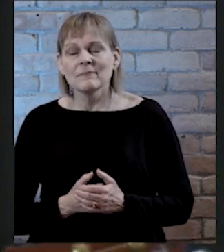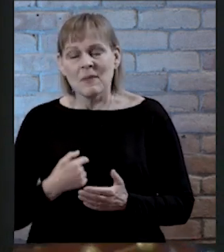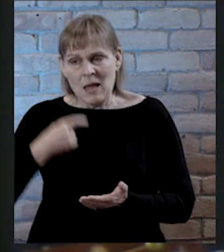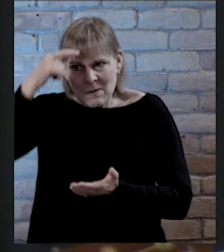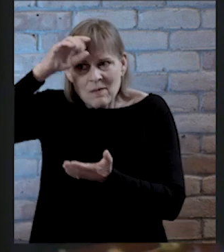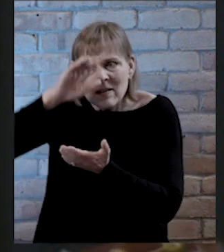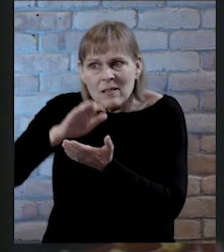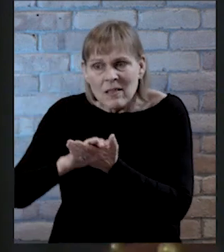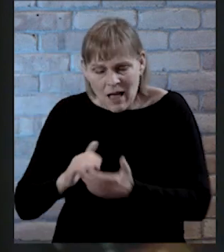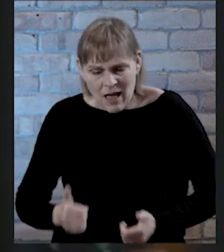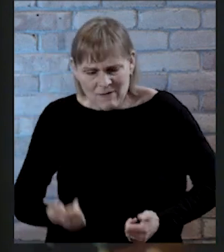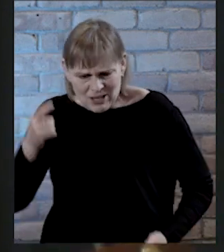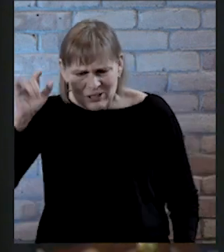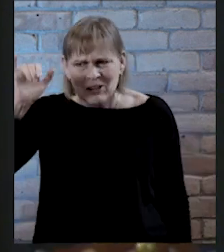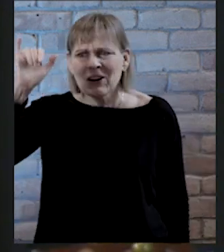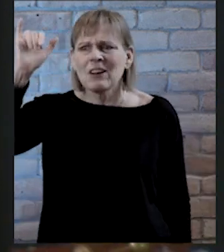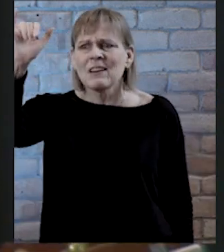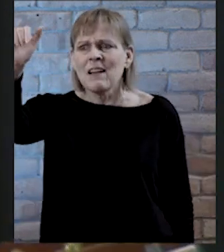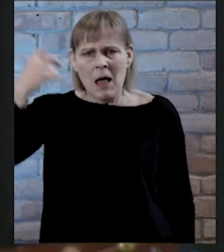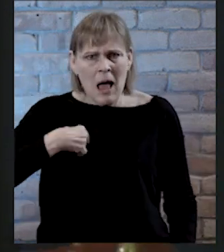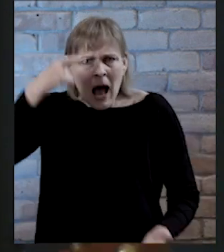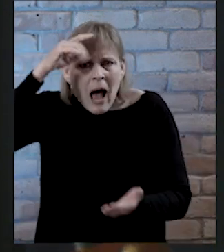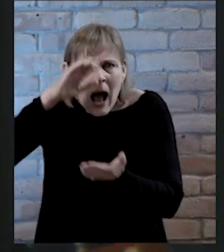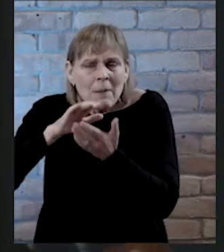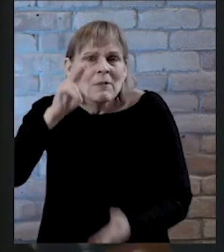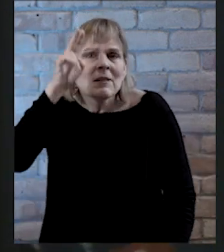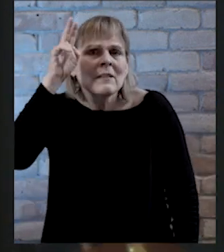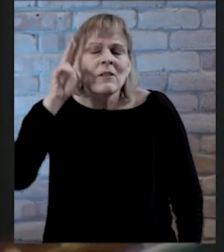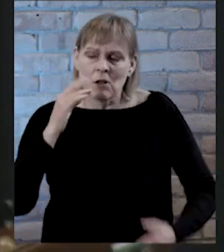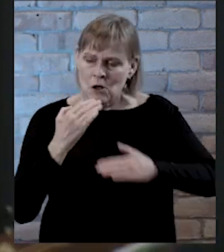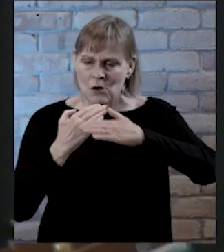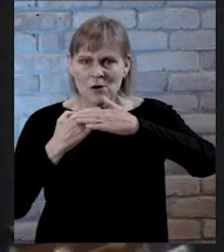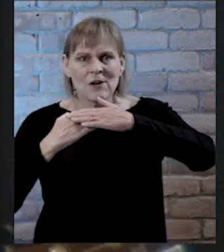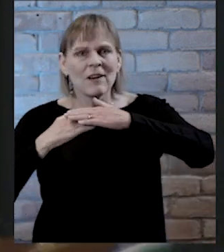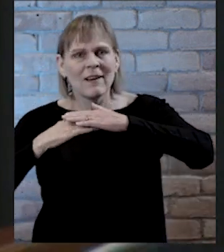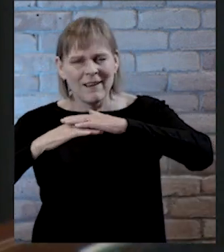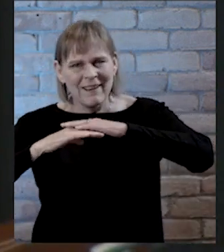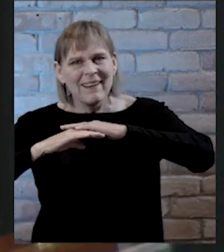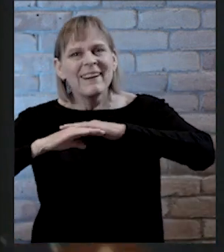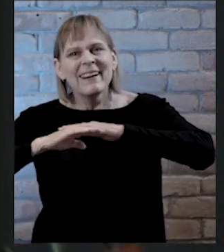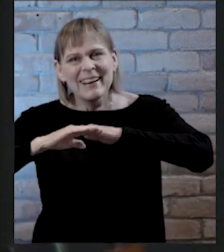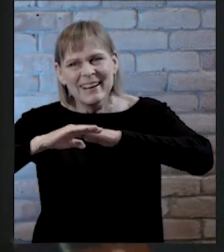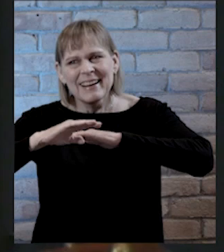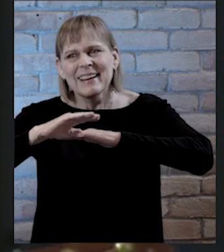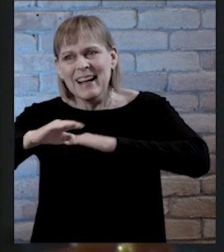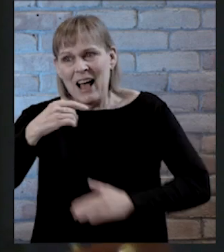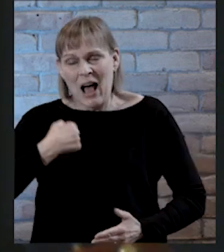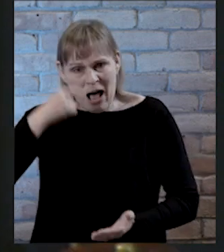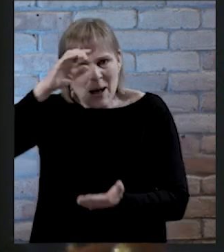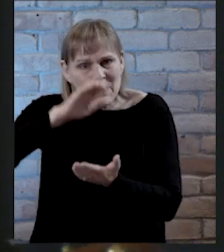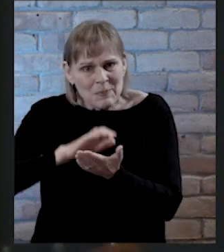I believe in life eternal. I believe in the virgin